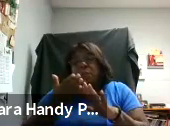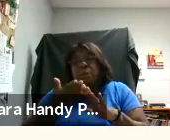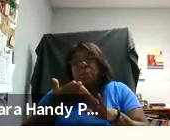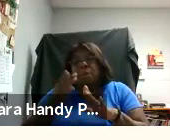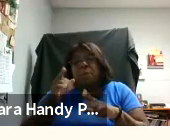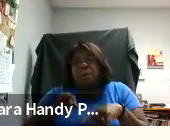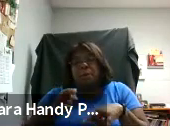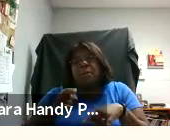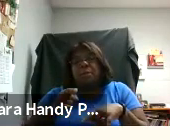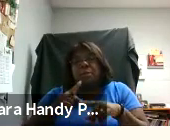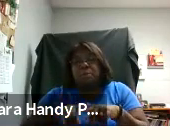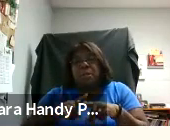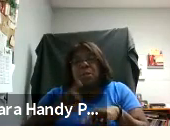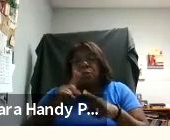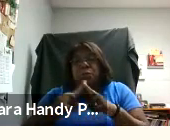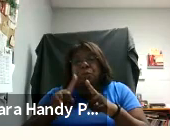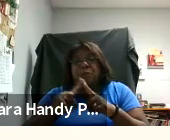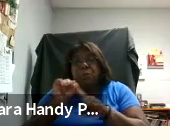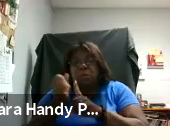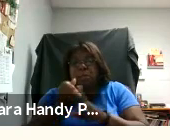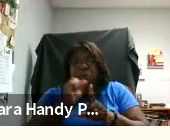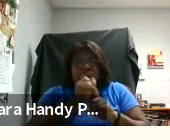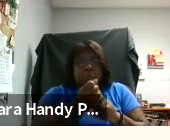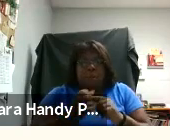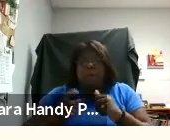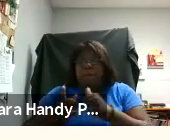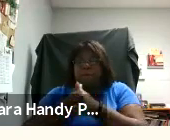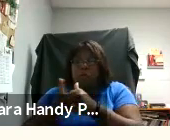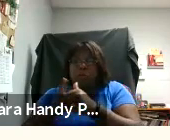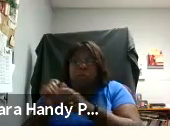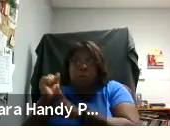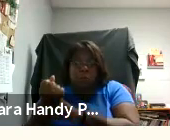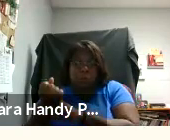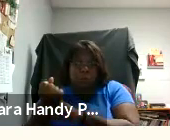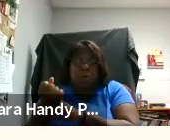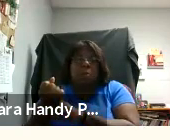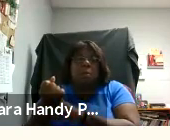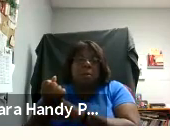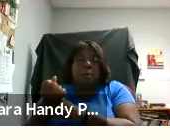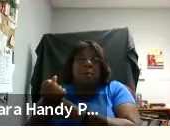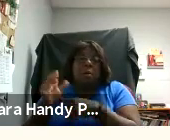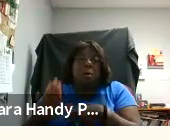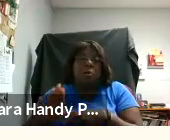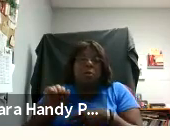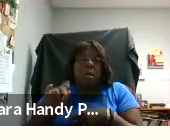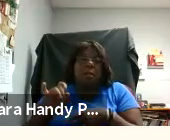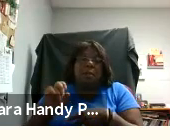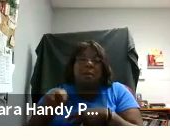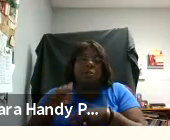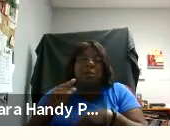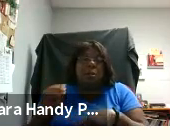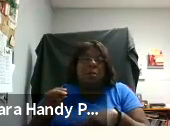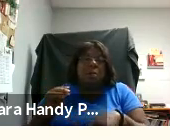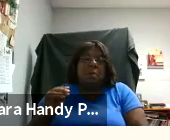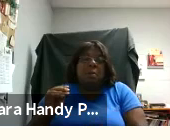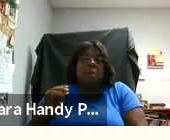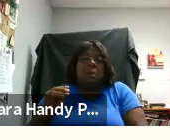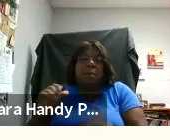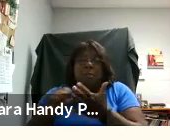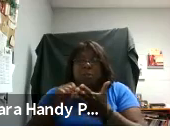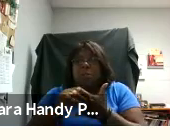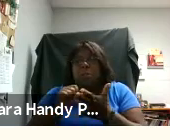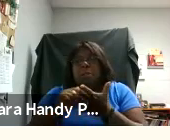based upon 2 different scenarios. And the first scenario on your allocations, fiscal year 21 allocations page,